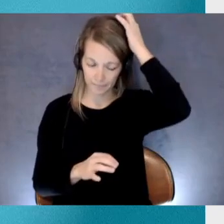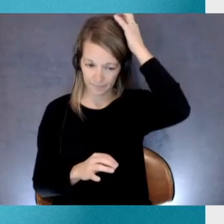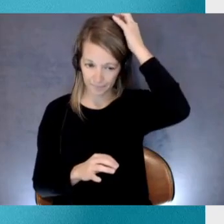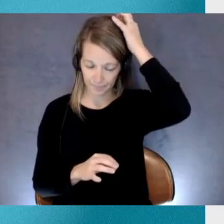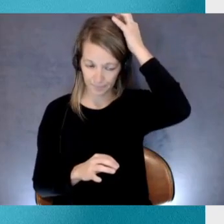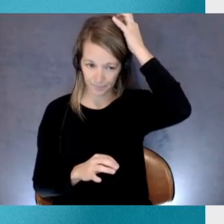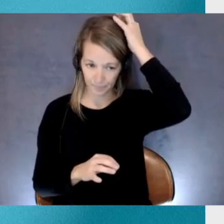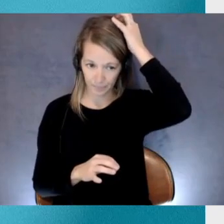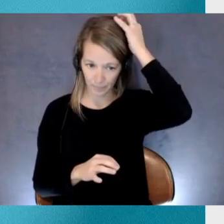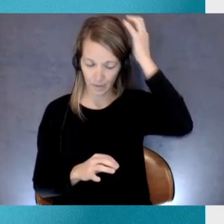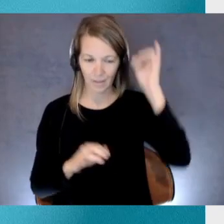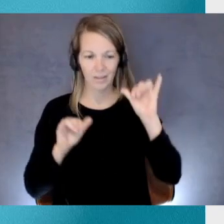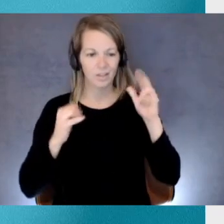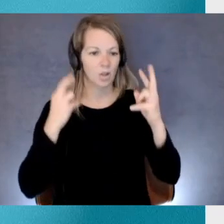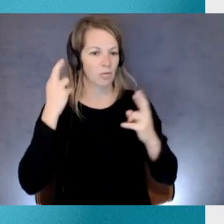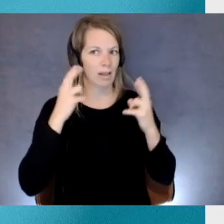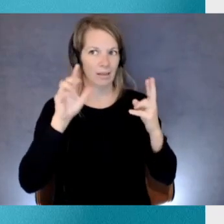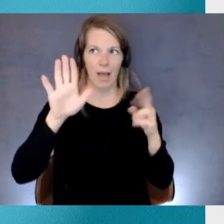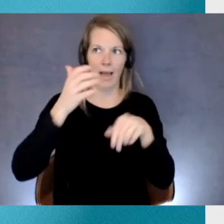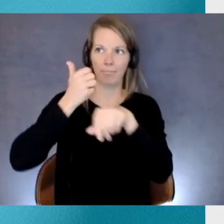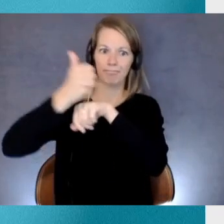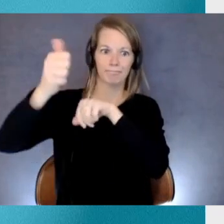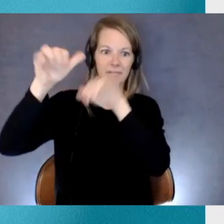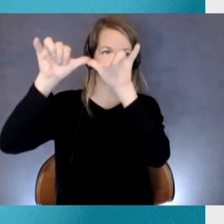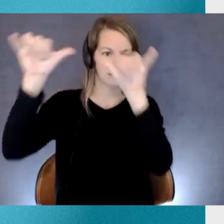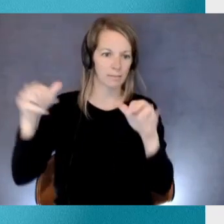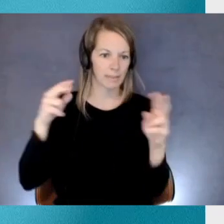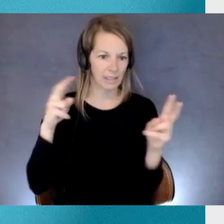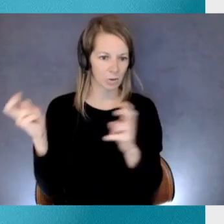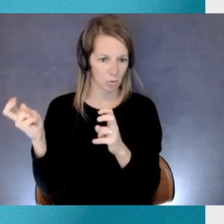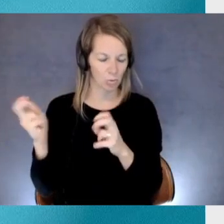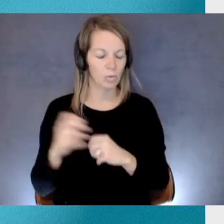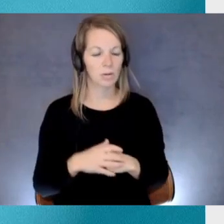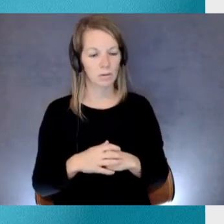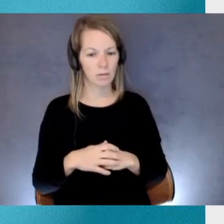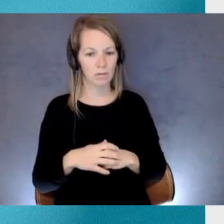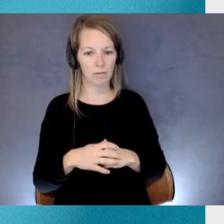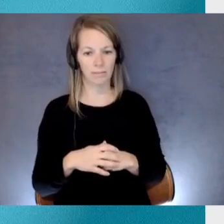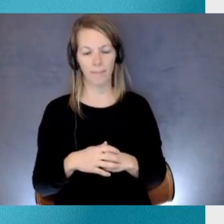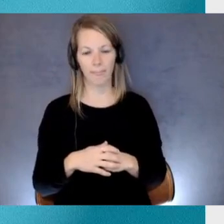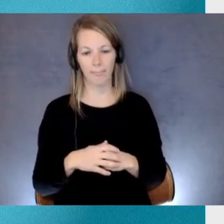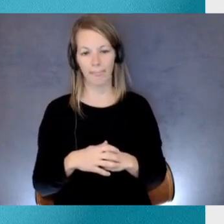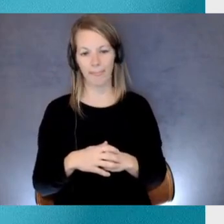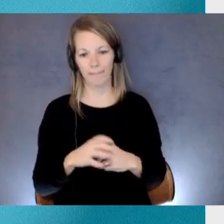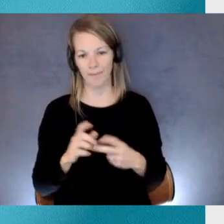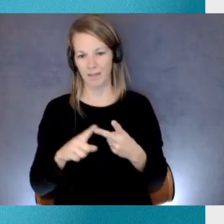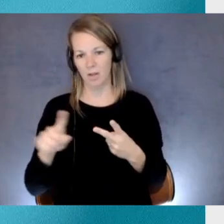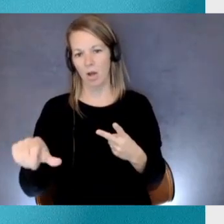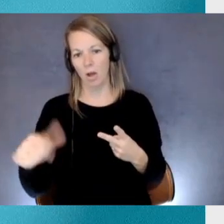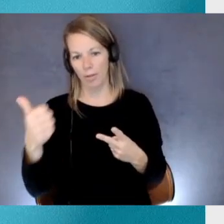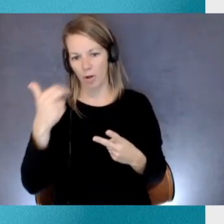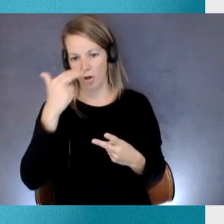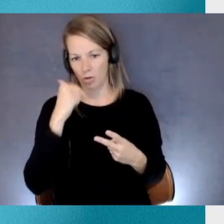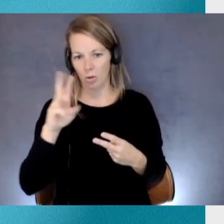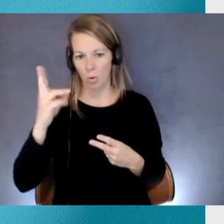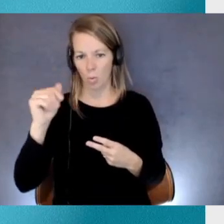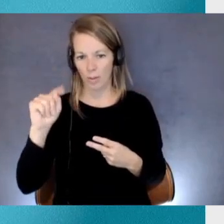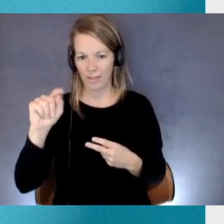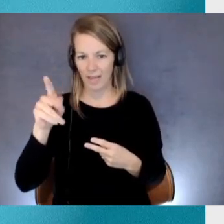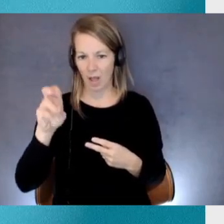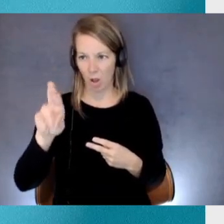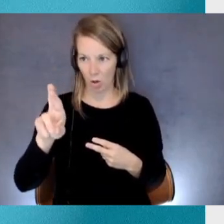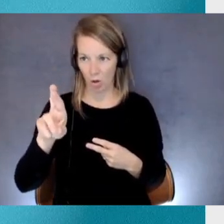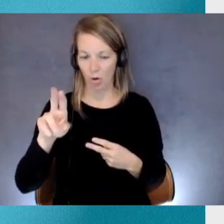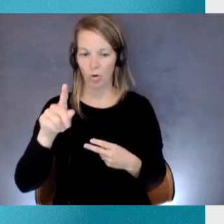realize that actually this is a systemic issue. She brings in data. She's got footnotes. It's incredible. And this is another cartoonist named Whit Taylor, who